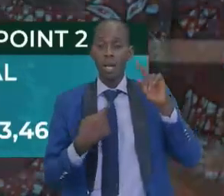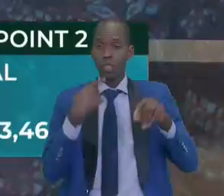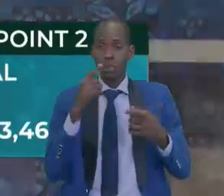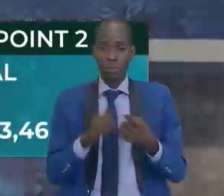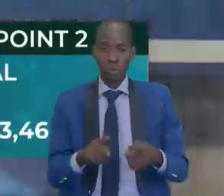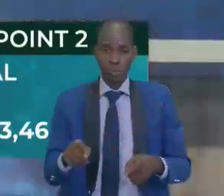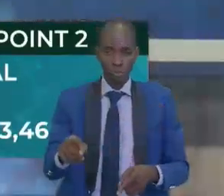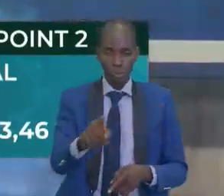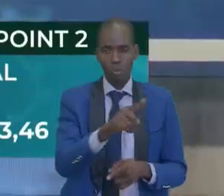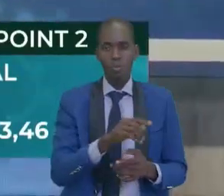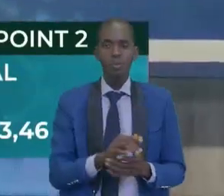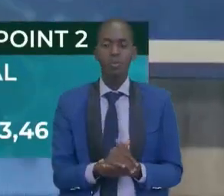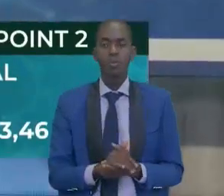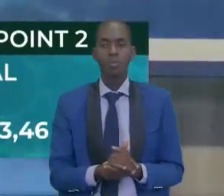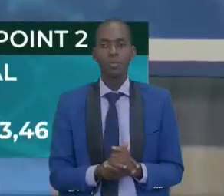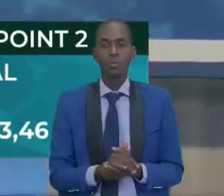thee,